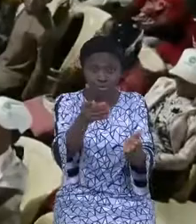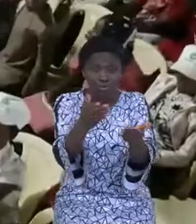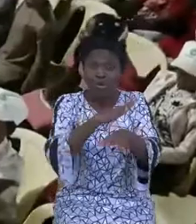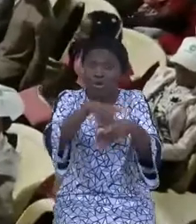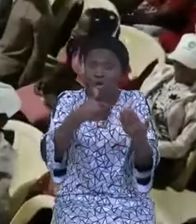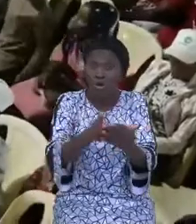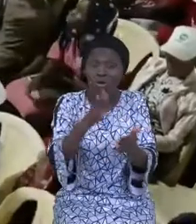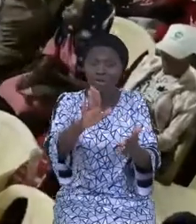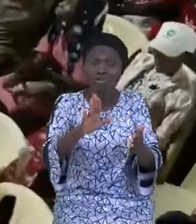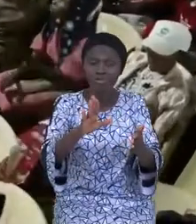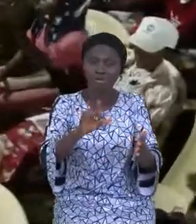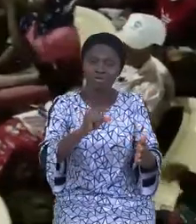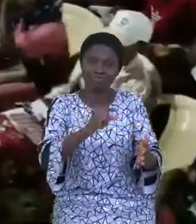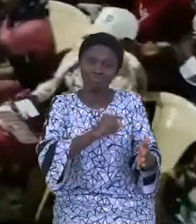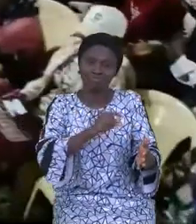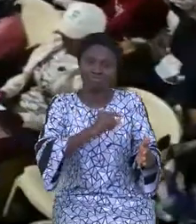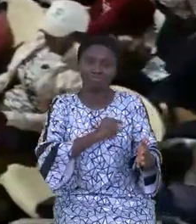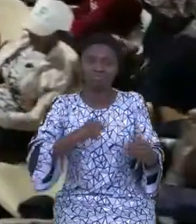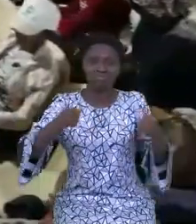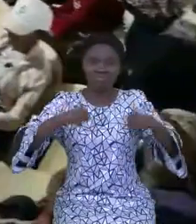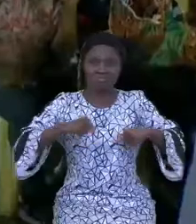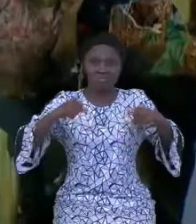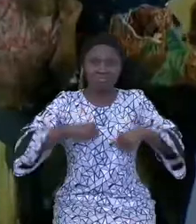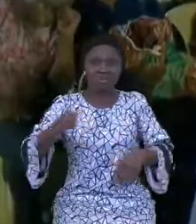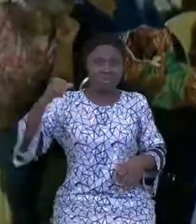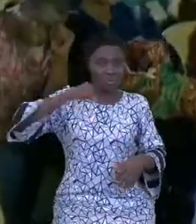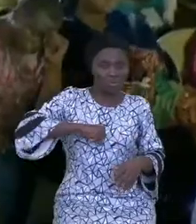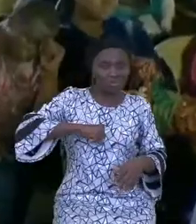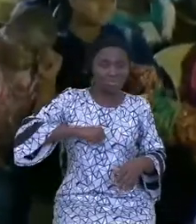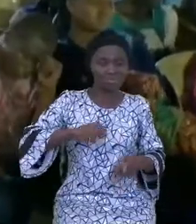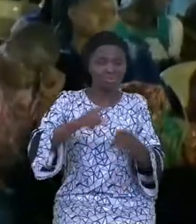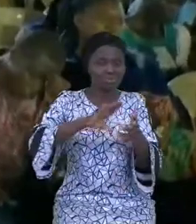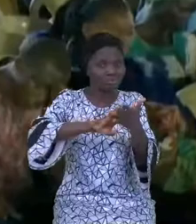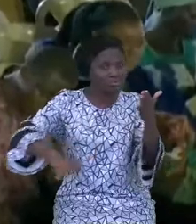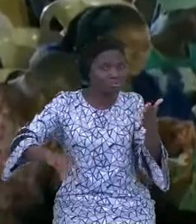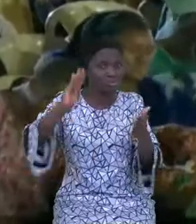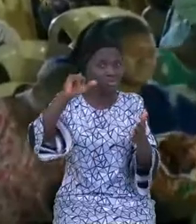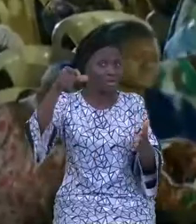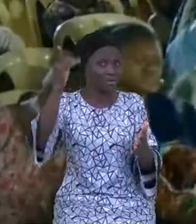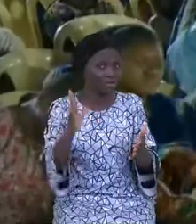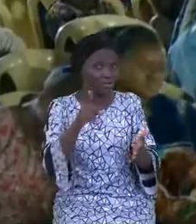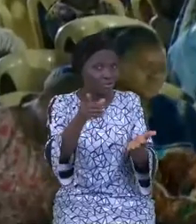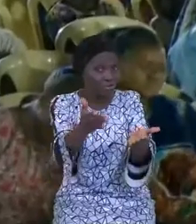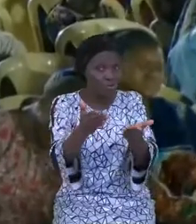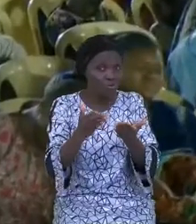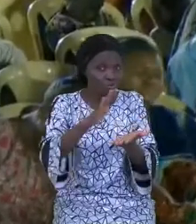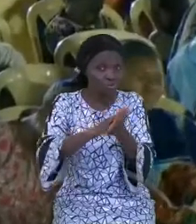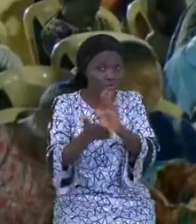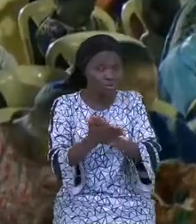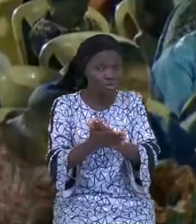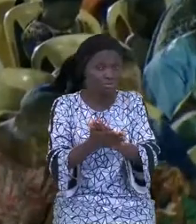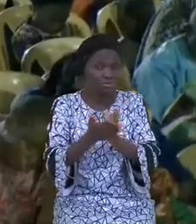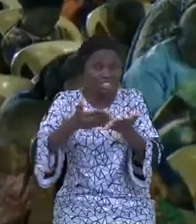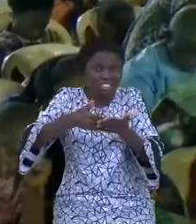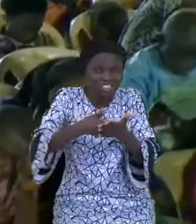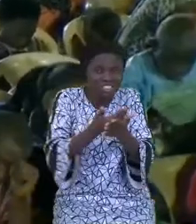your judgment to be taken away by the Lord? You want to become a new person, a new